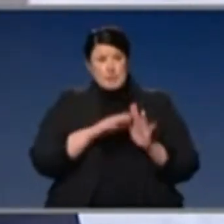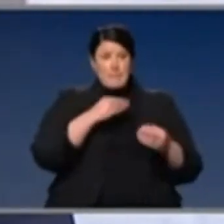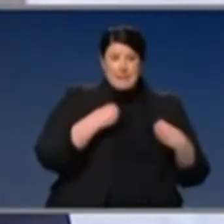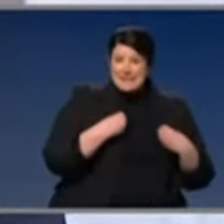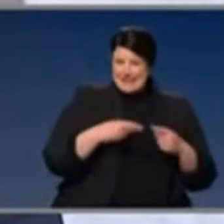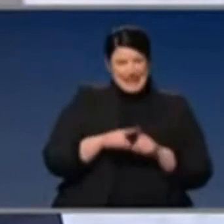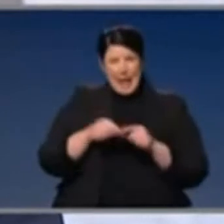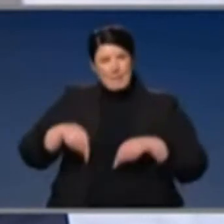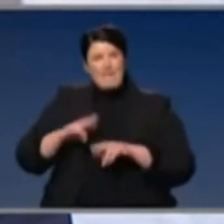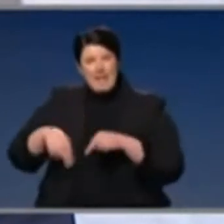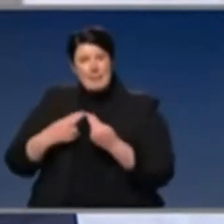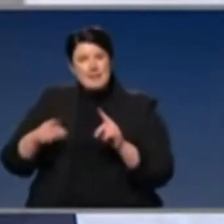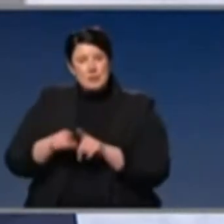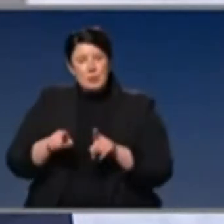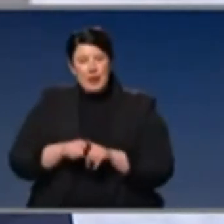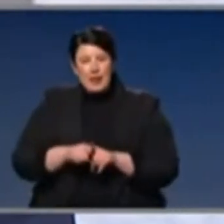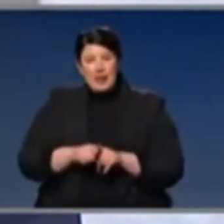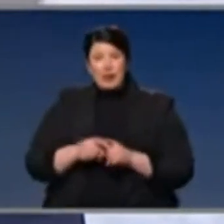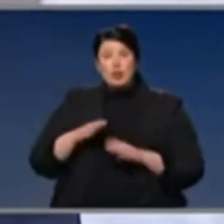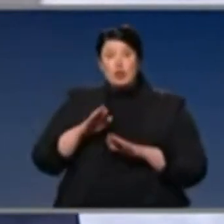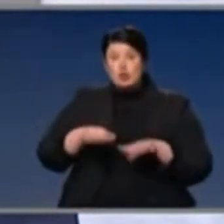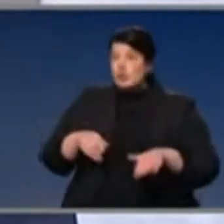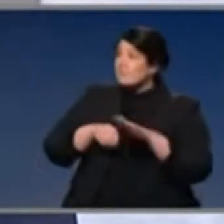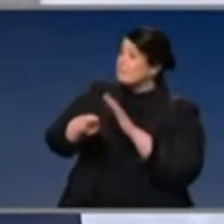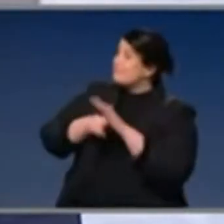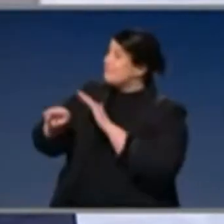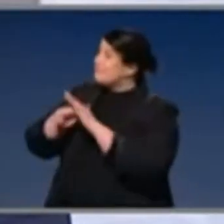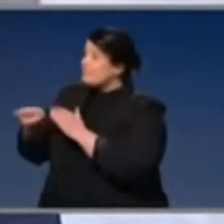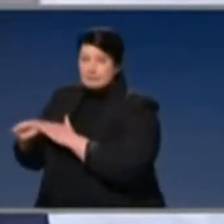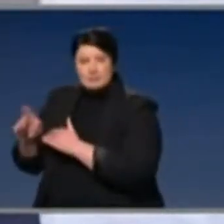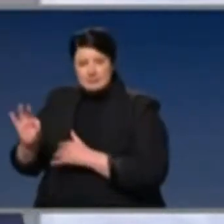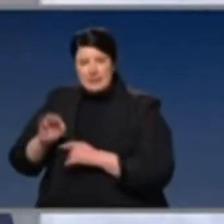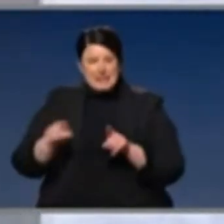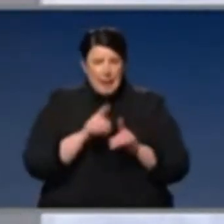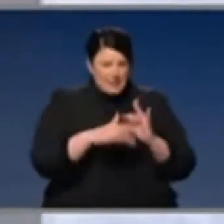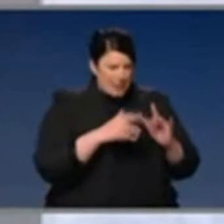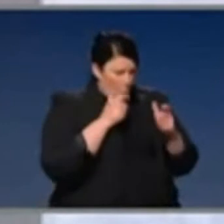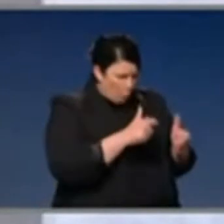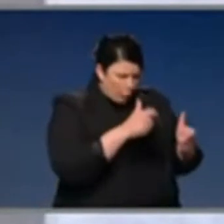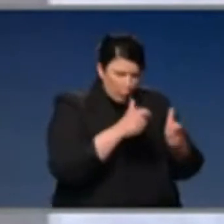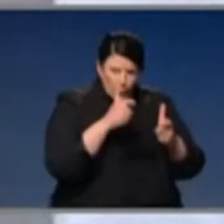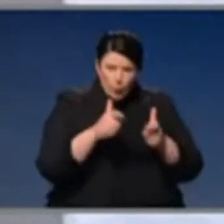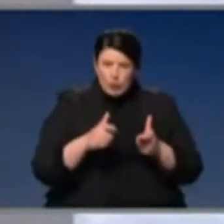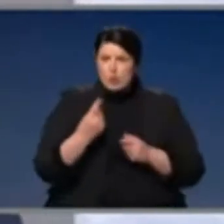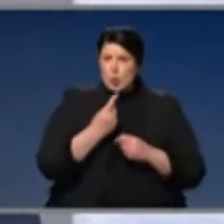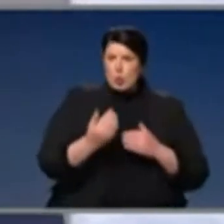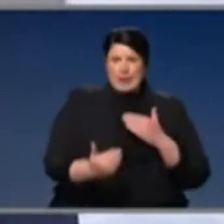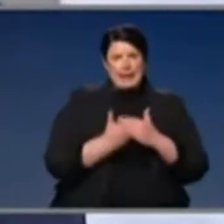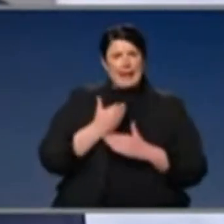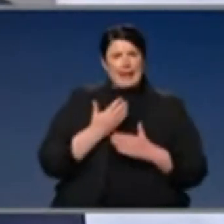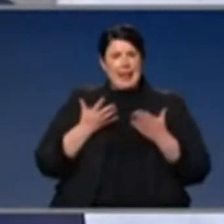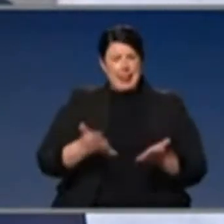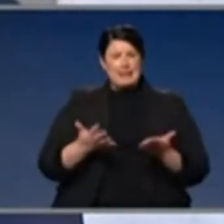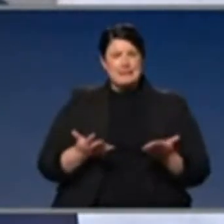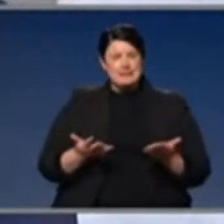The rules of common sense about where you let your kids go and how you operate your business and who you let into your shop and all